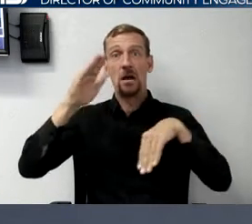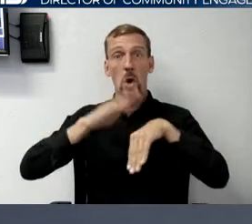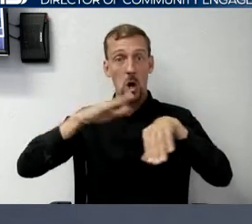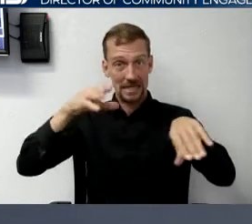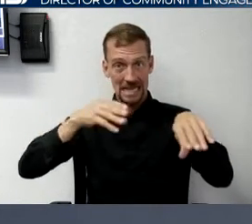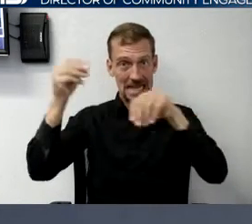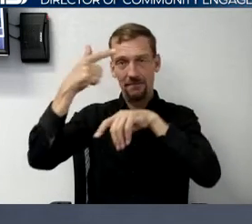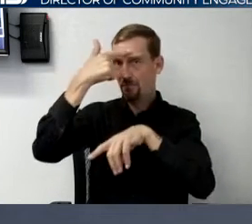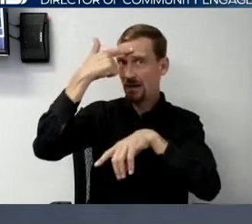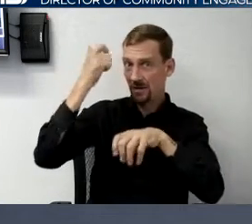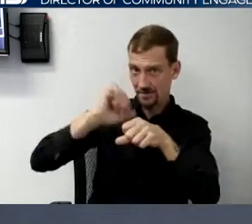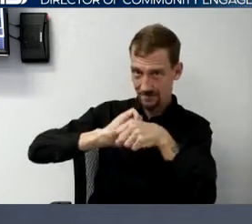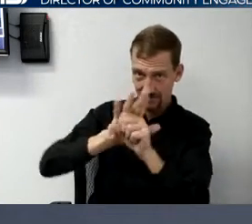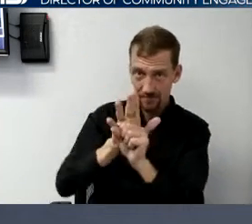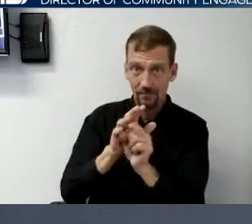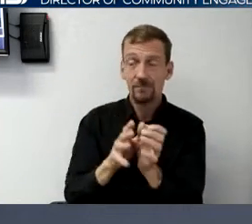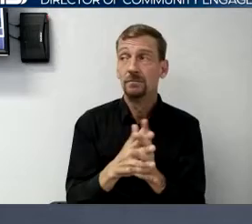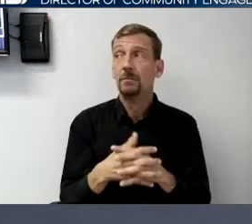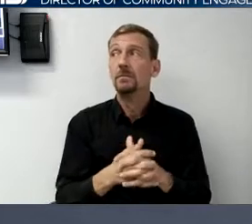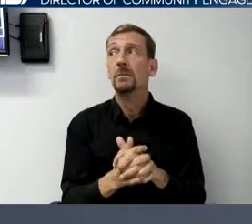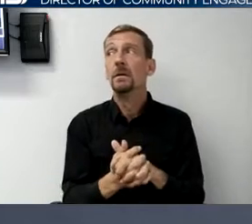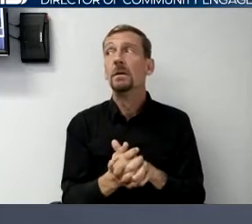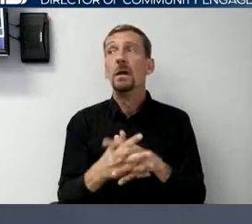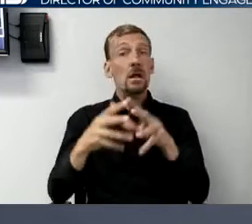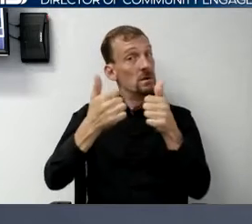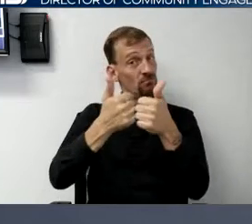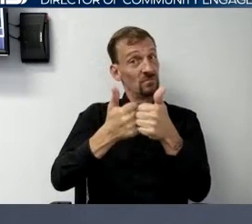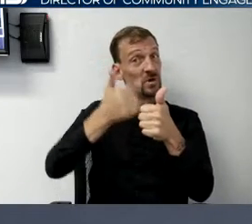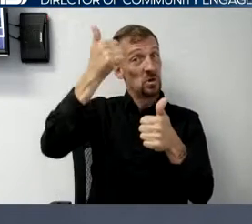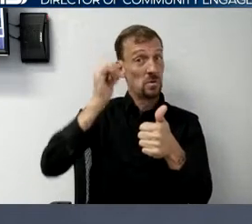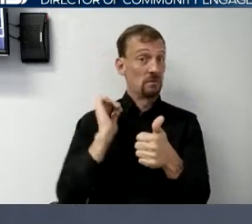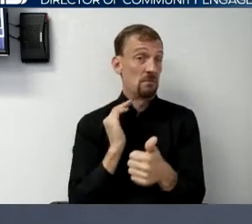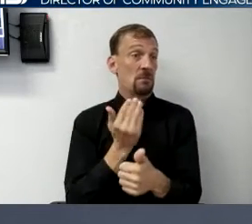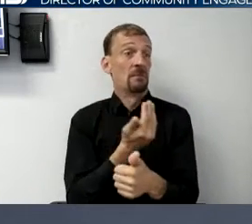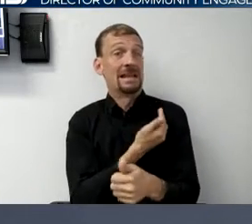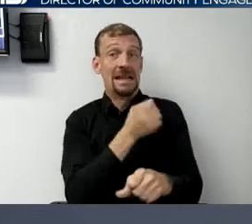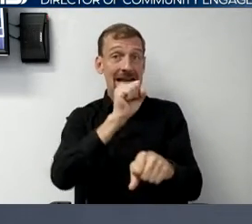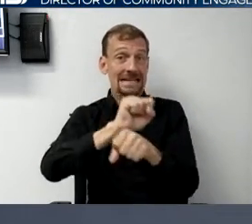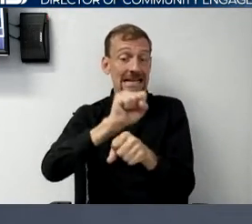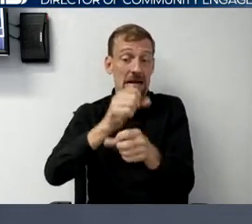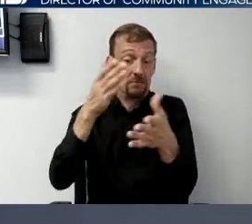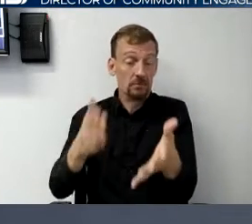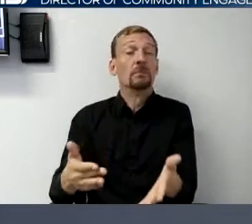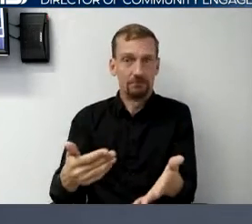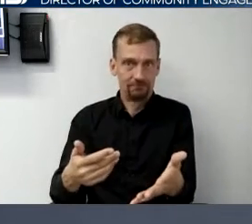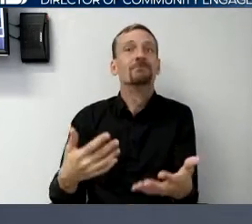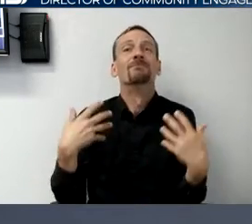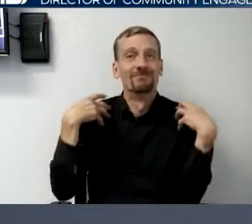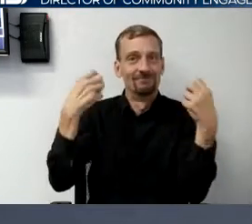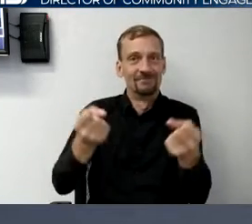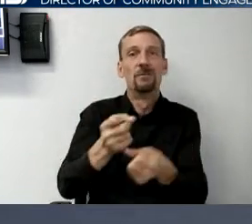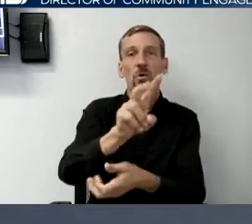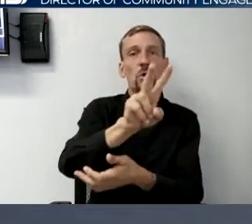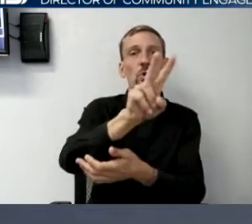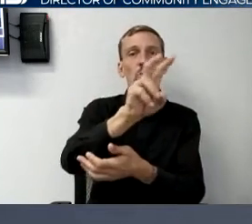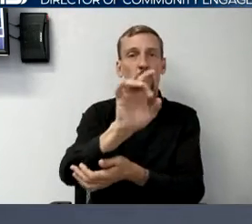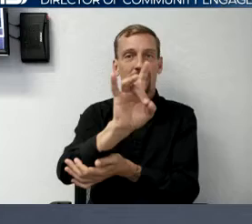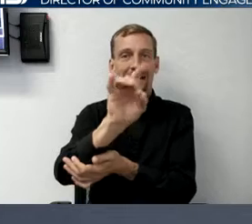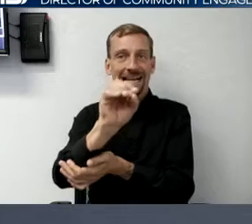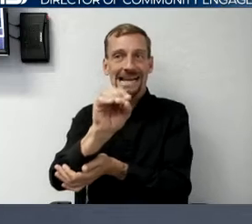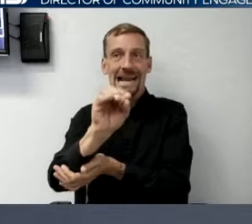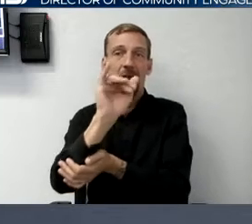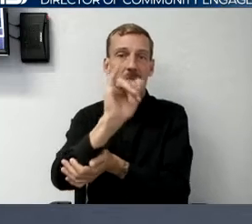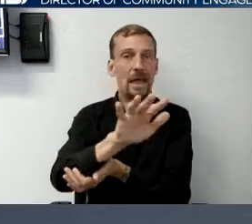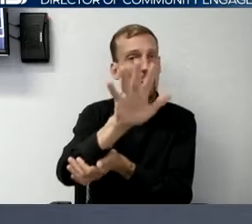because of COVID in some period of time. The majority of our employees have recovered, 280 of